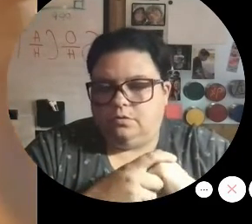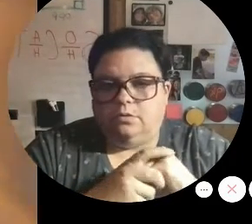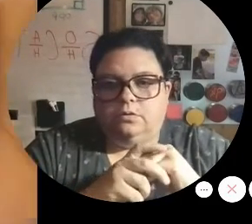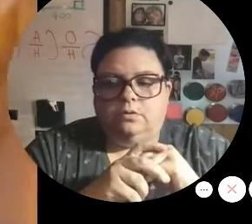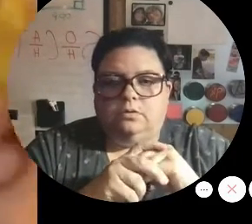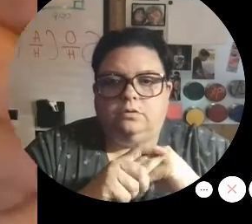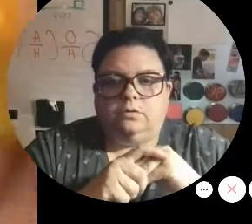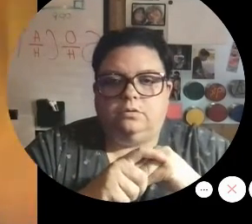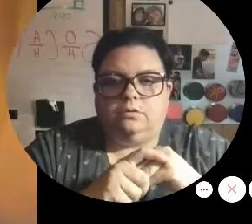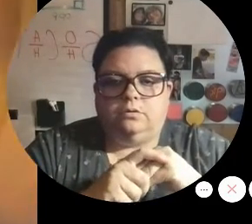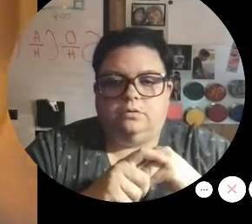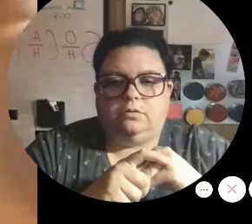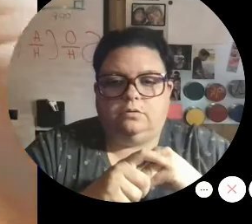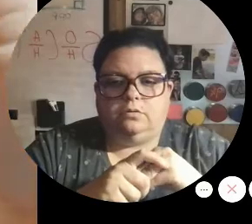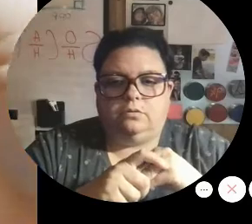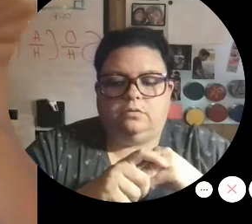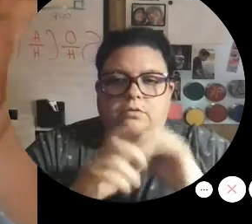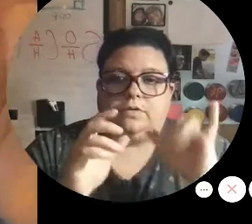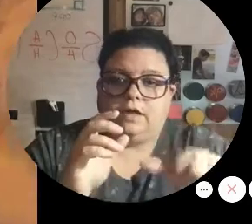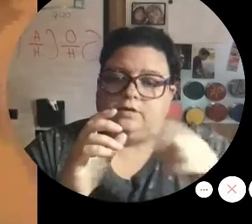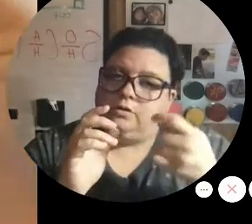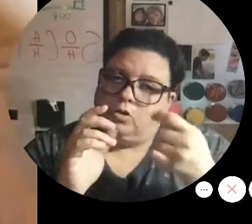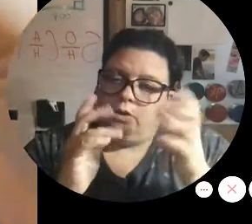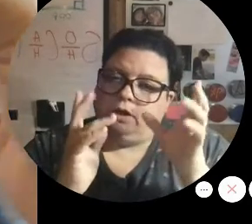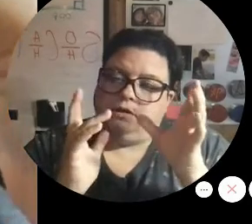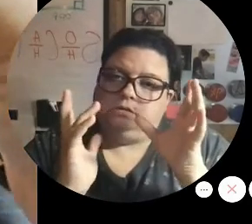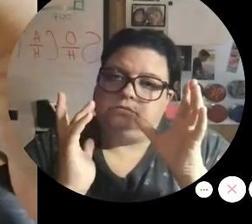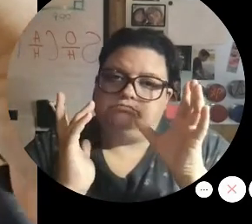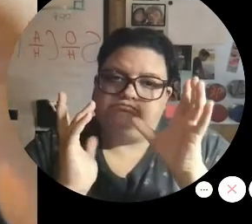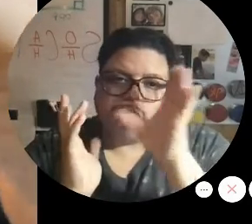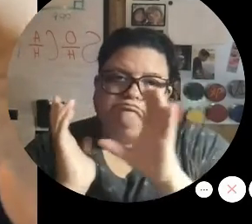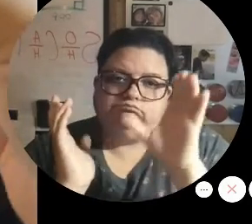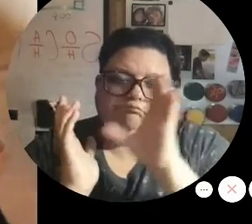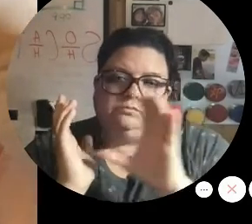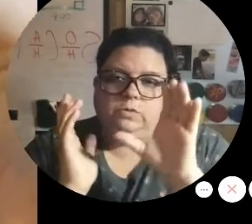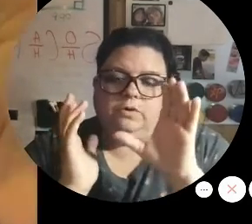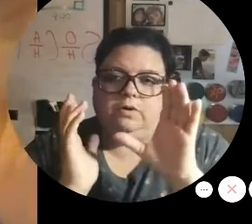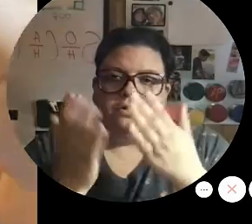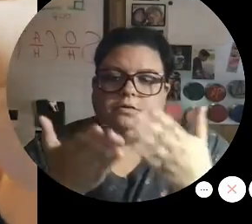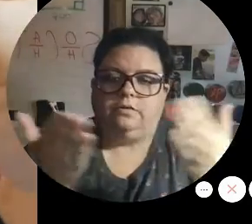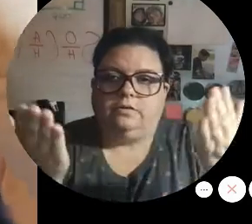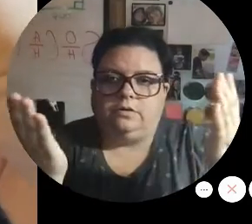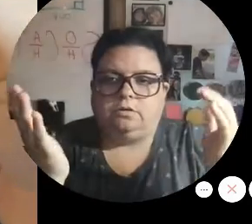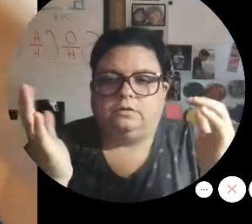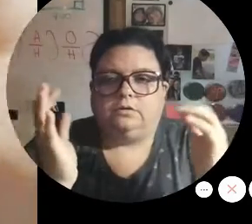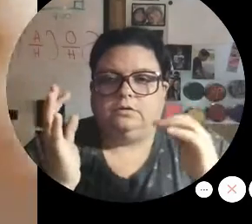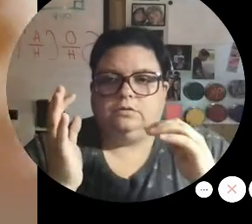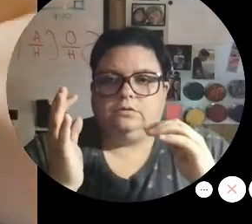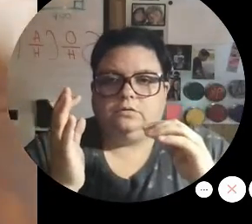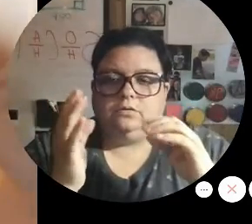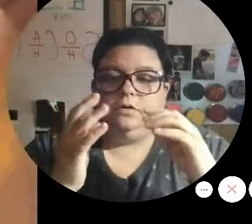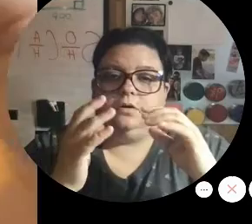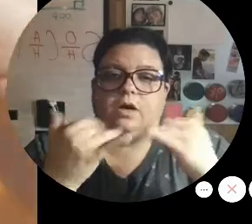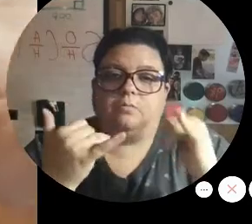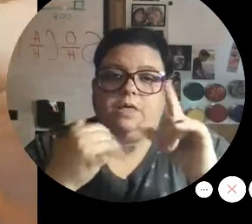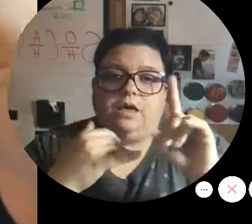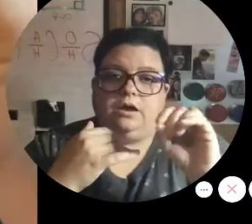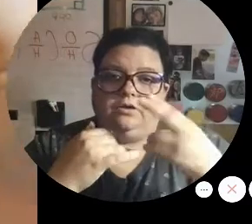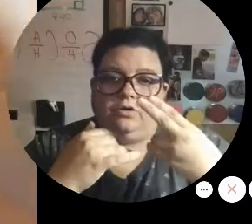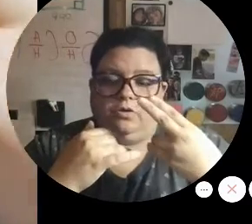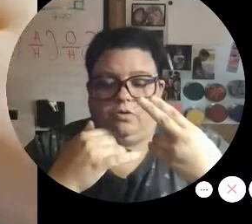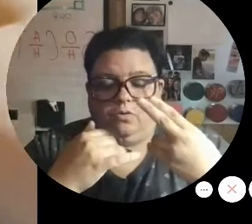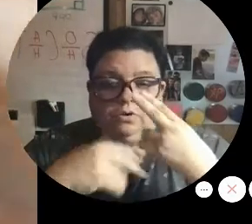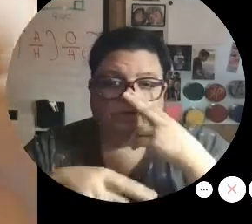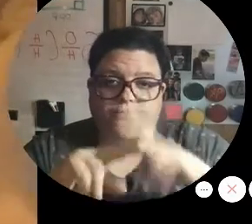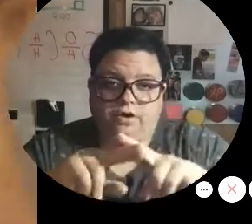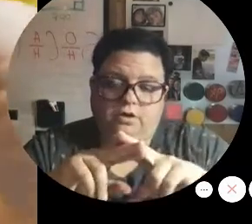that is a little exploration of things. Okay. Play-Doh is fun. We would have also played with